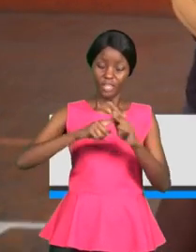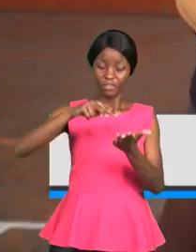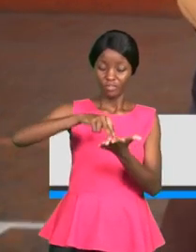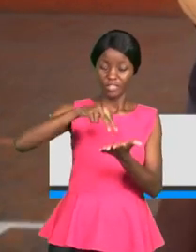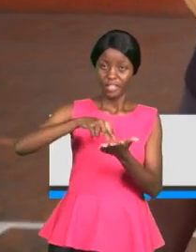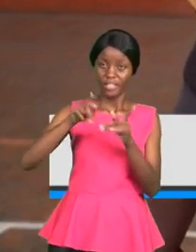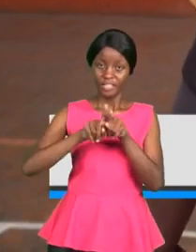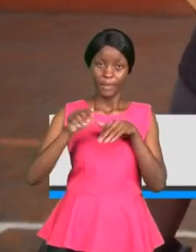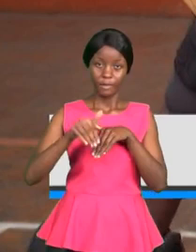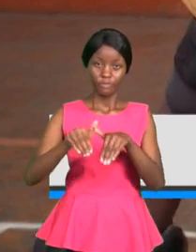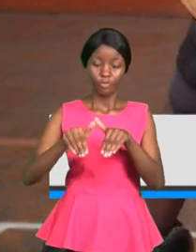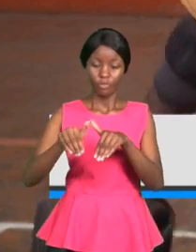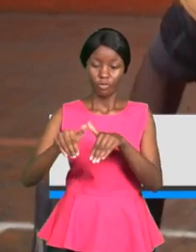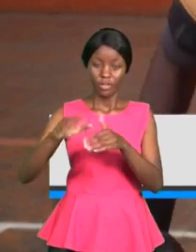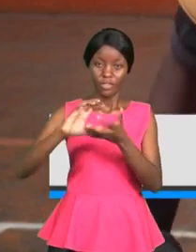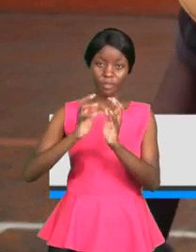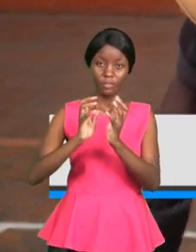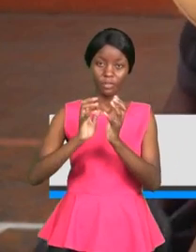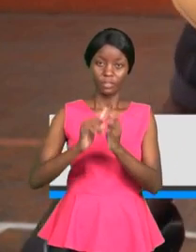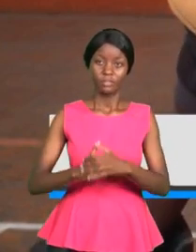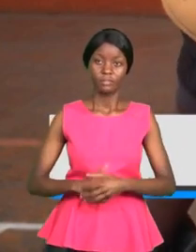and follow the ball.